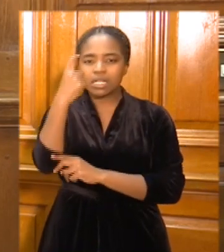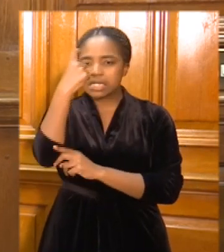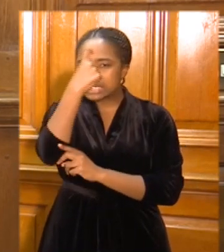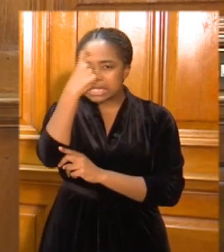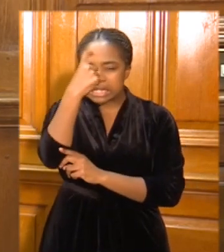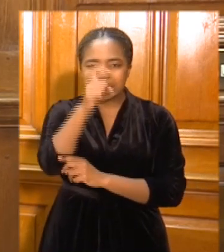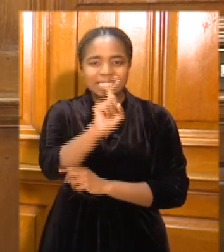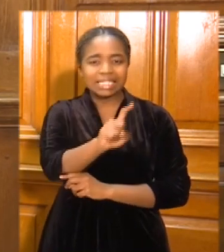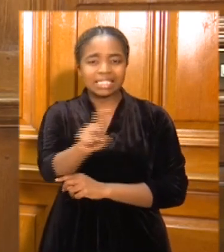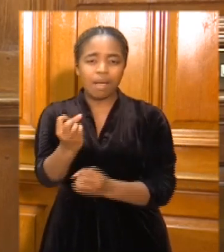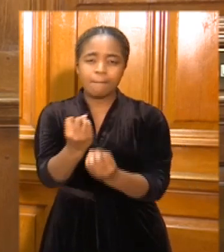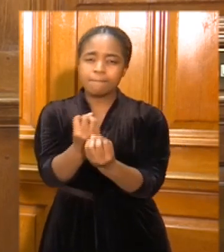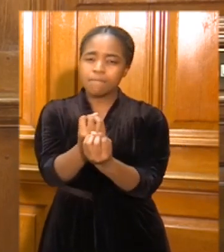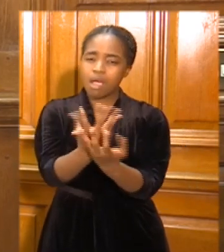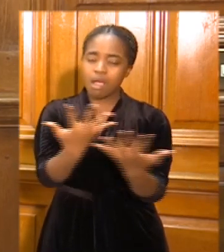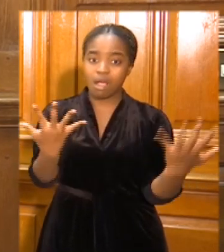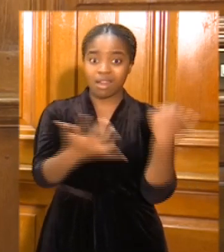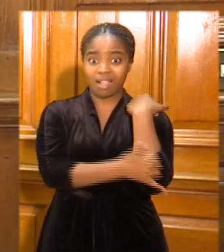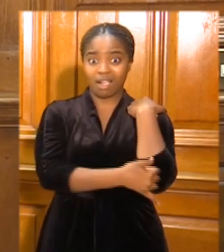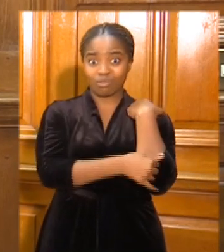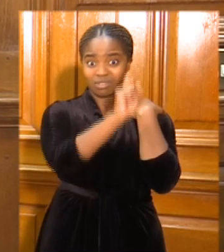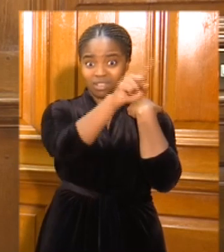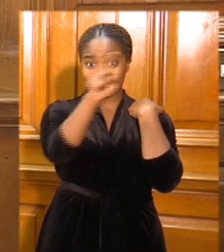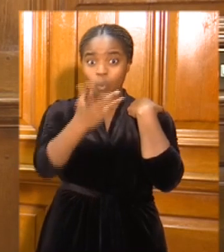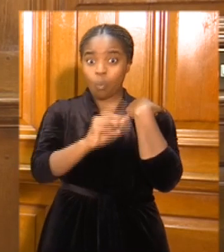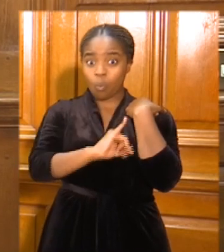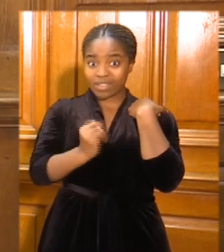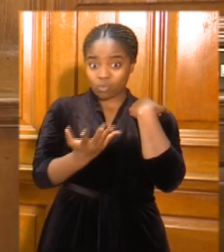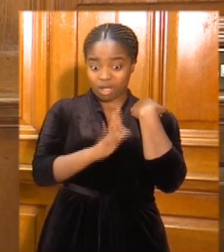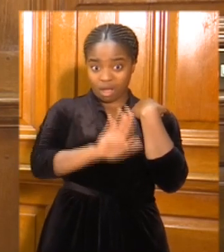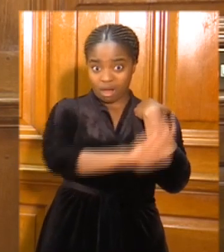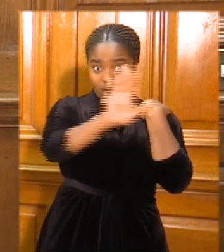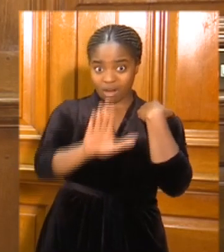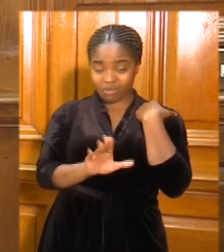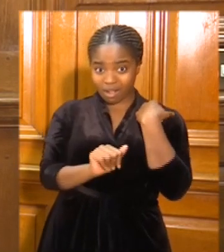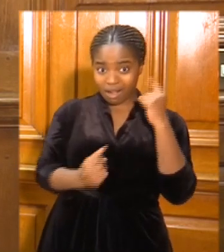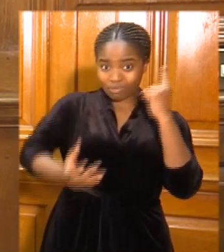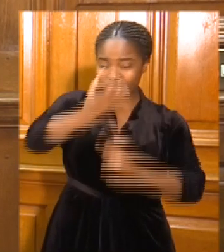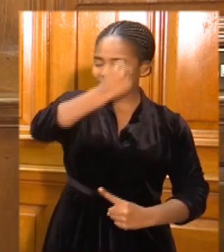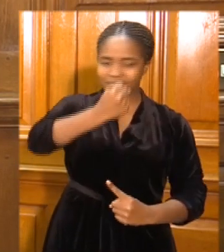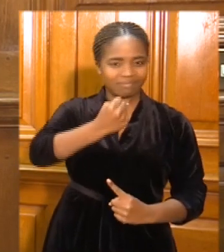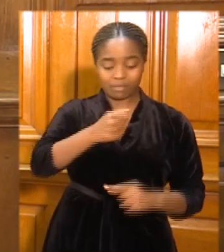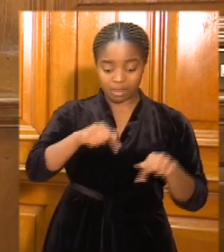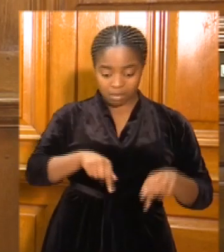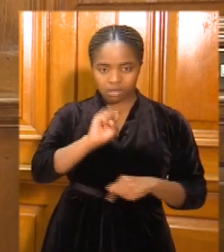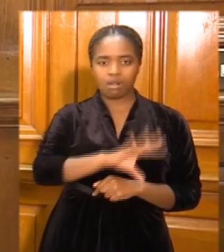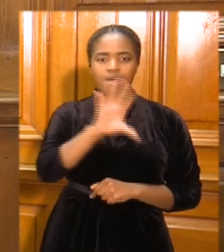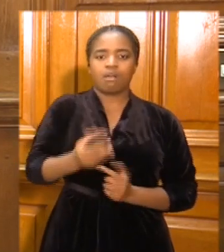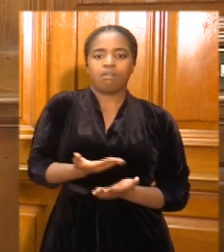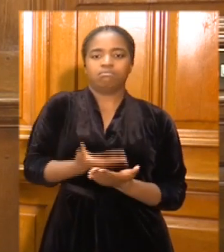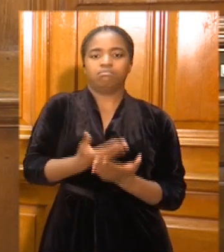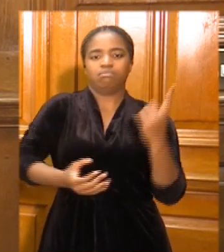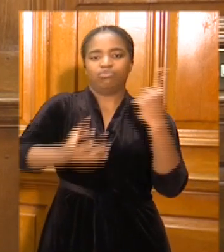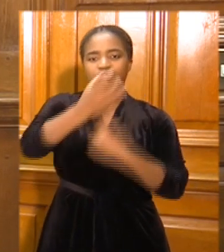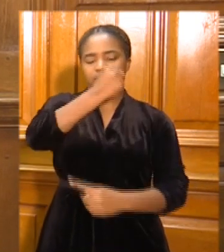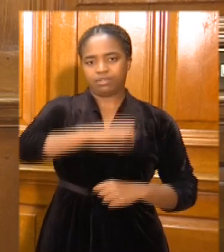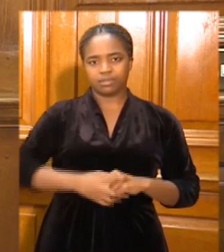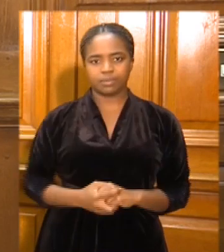than what many other countries, especially on our continent, have been able to do. There are